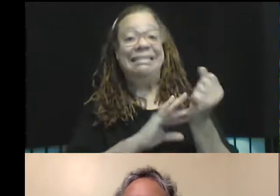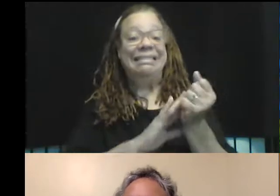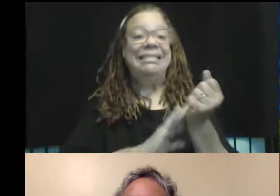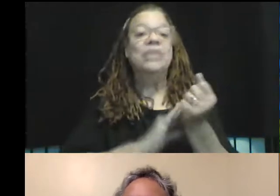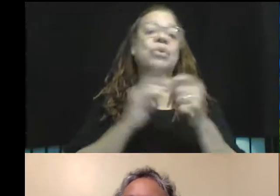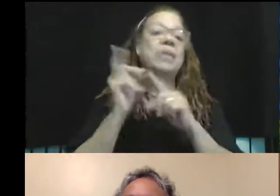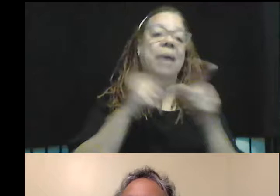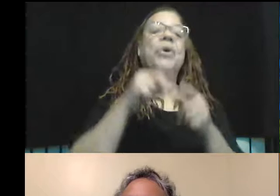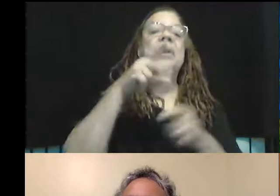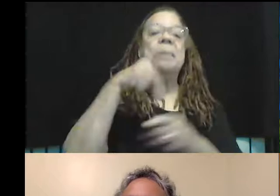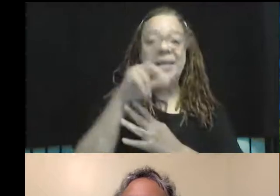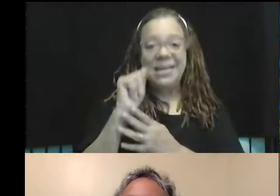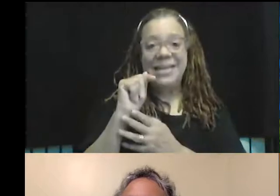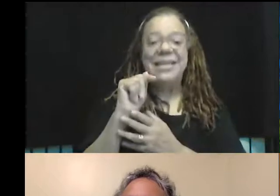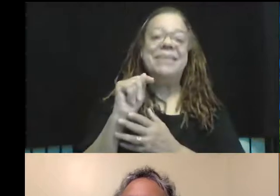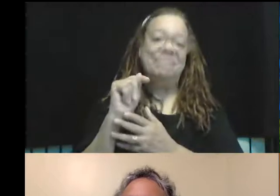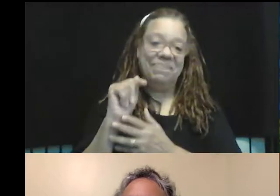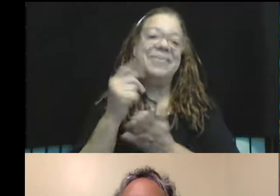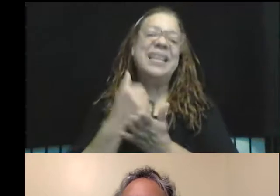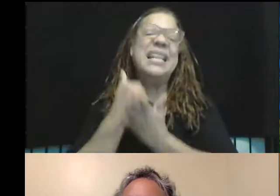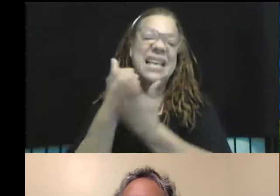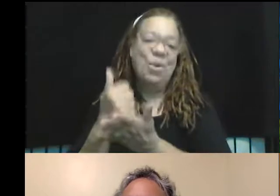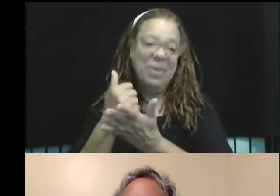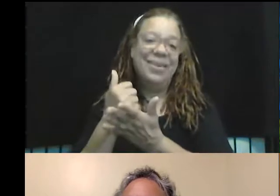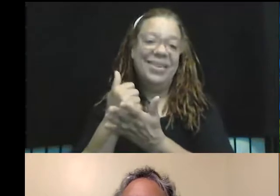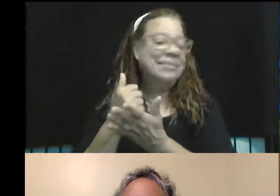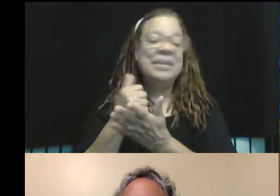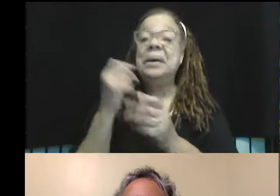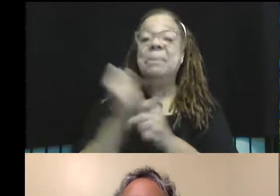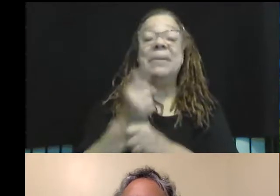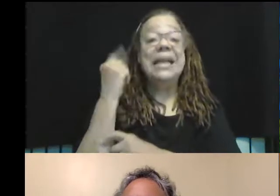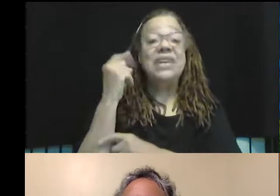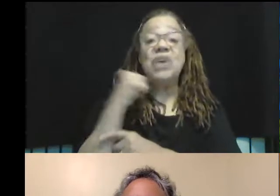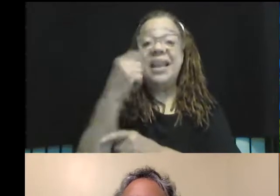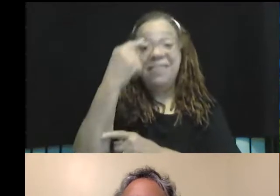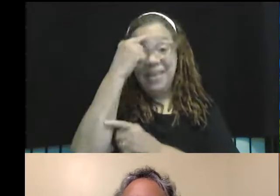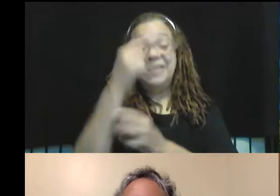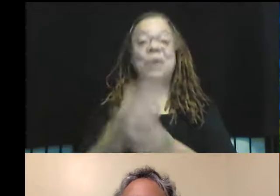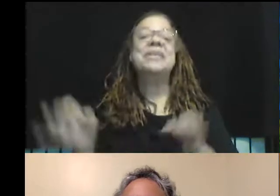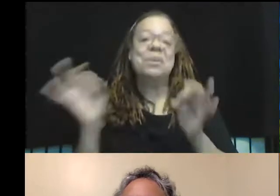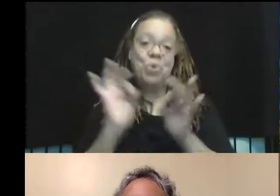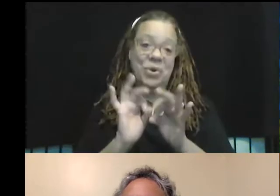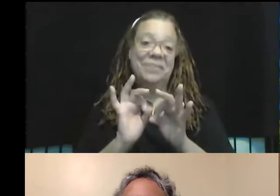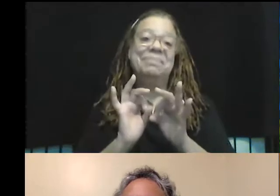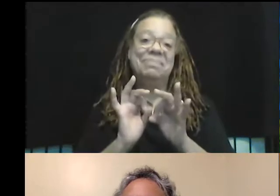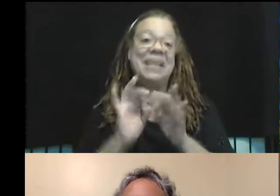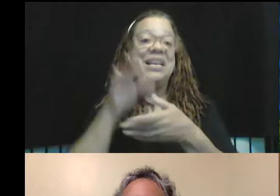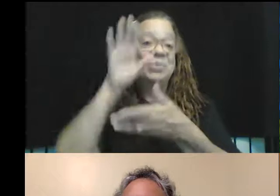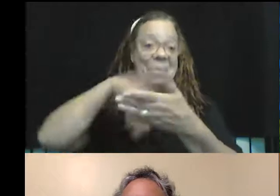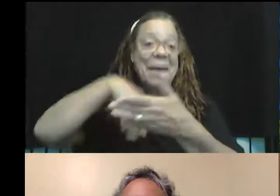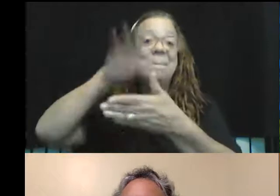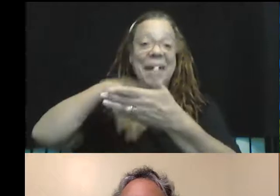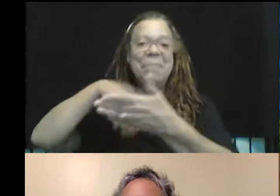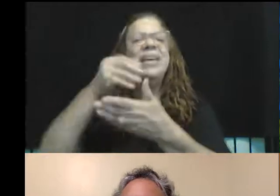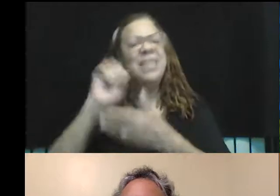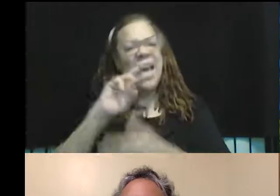PT and stuff, but last year I didn't think that was important, Huh. But I'm like, yeah, it's my